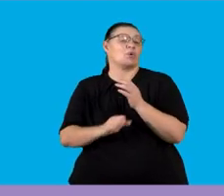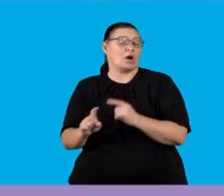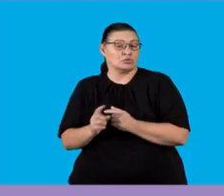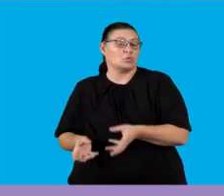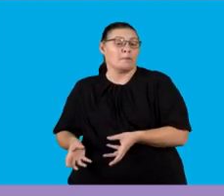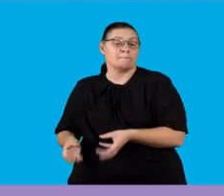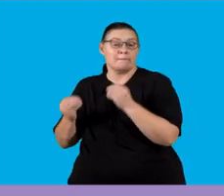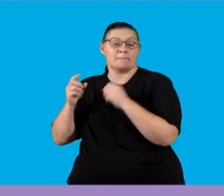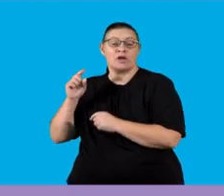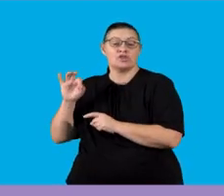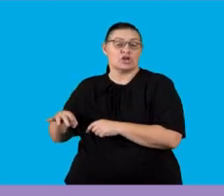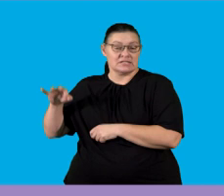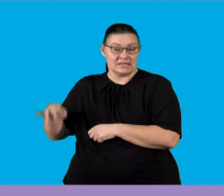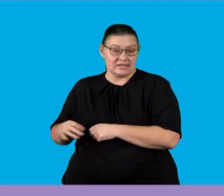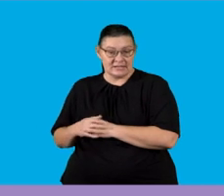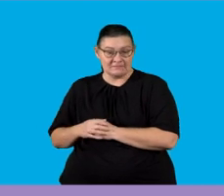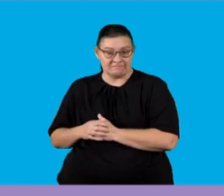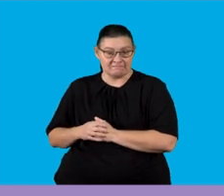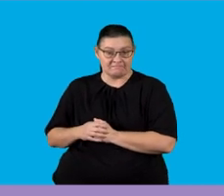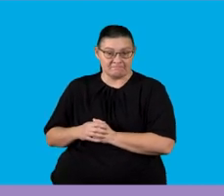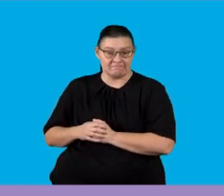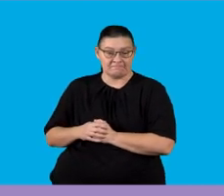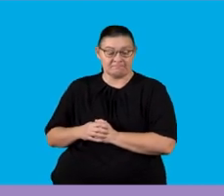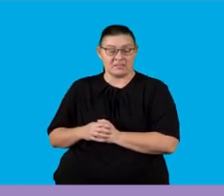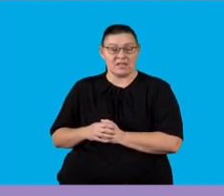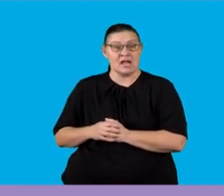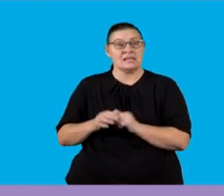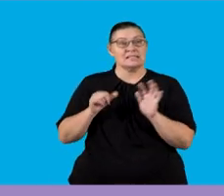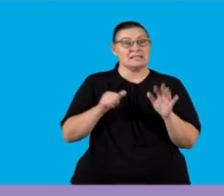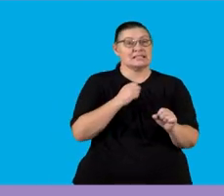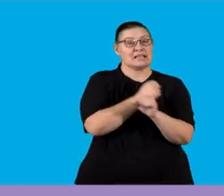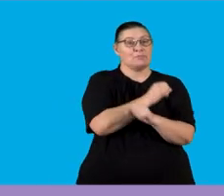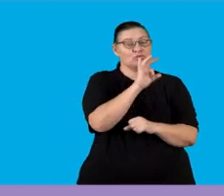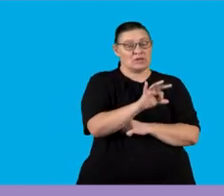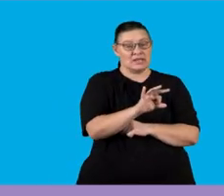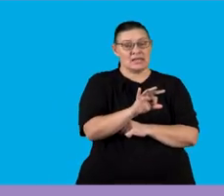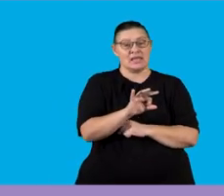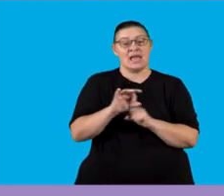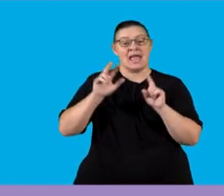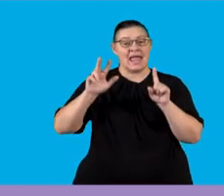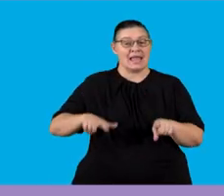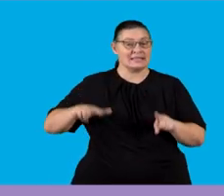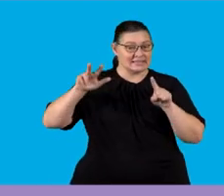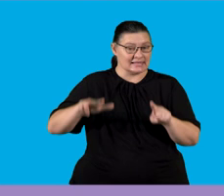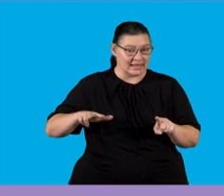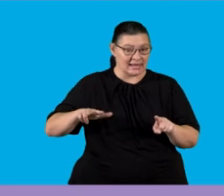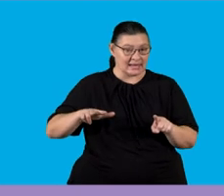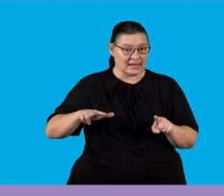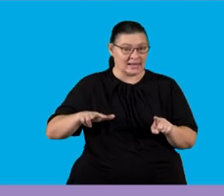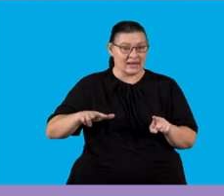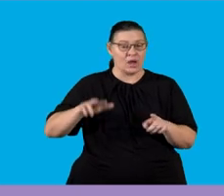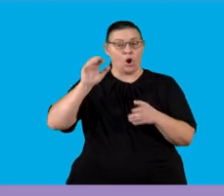And yes, we are going to subtract 5 to get to that 18. To get to the